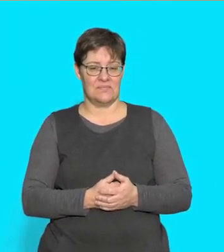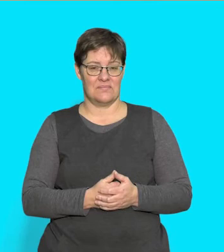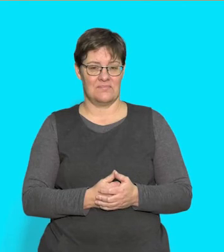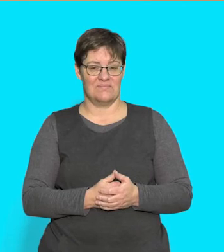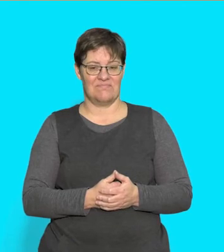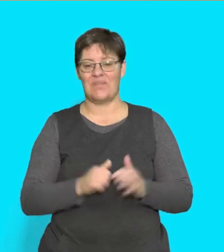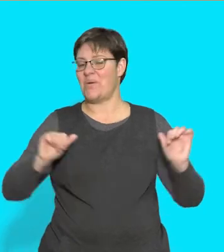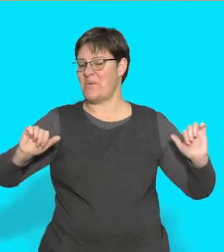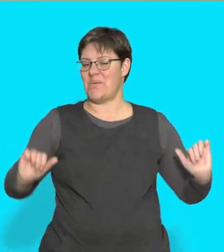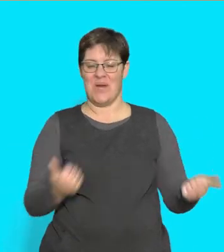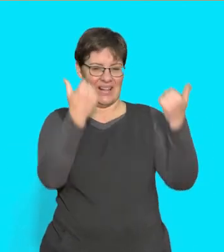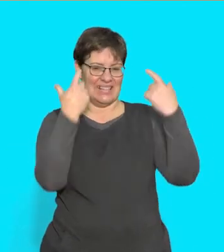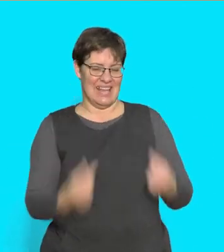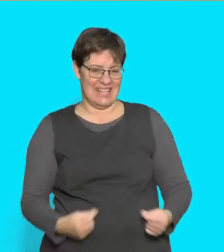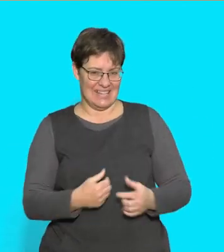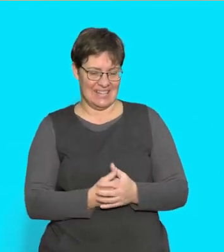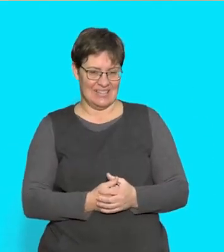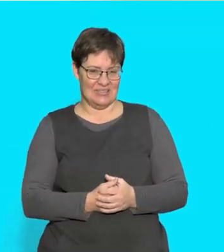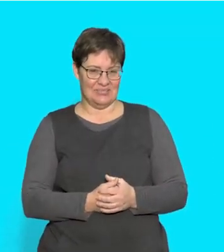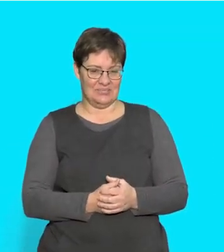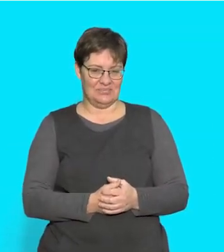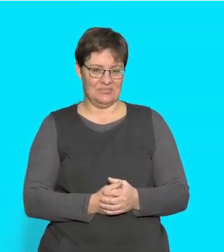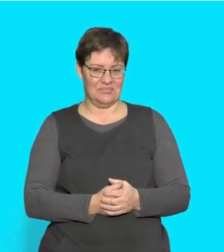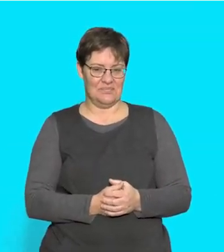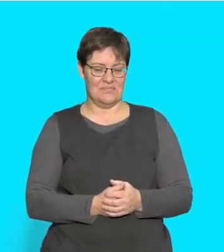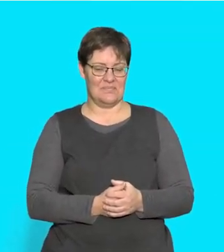Good going, guys.